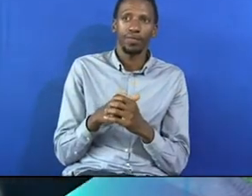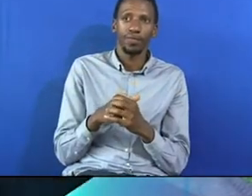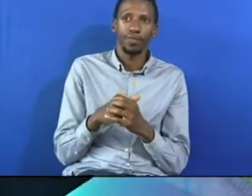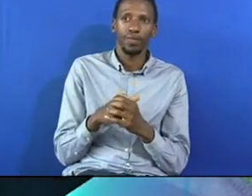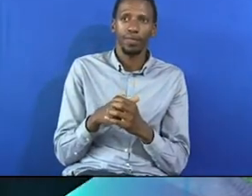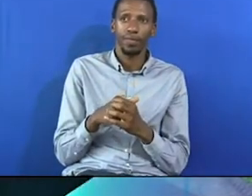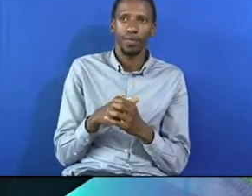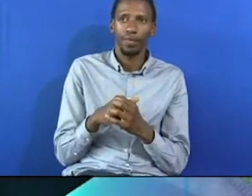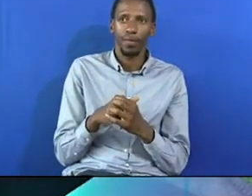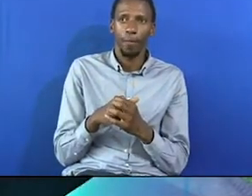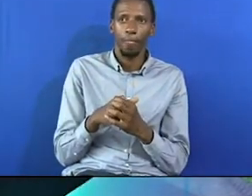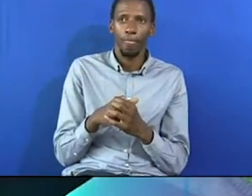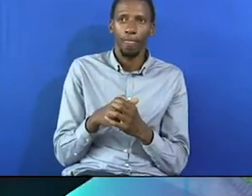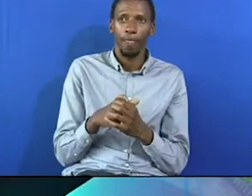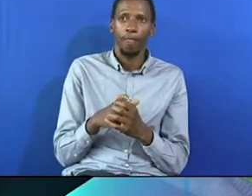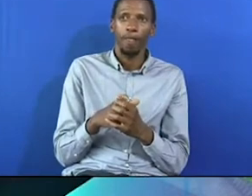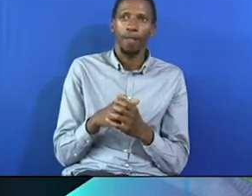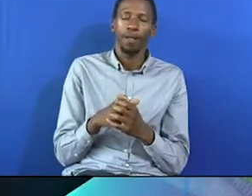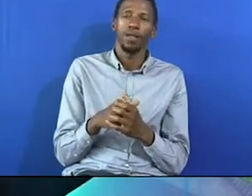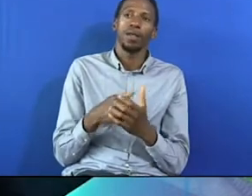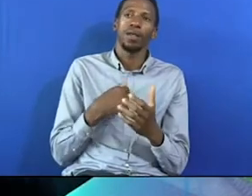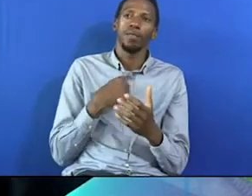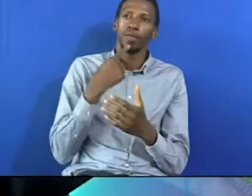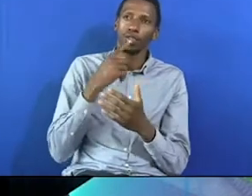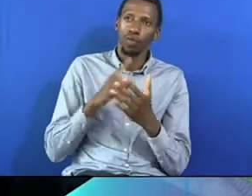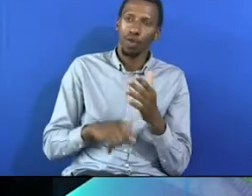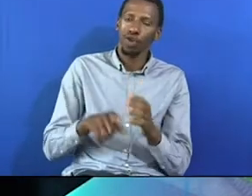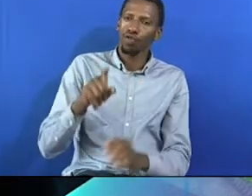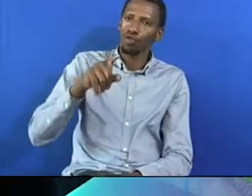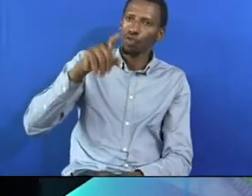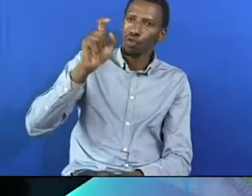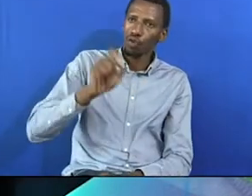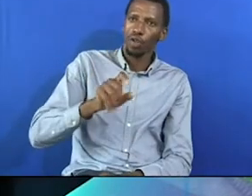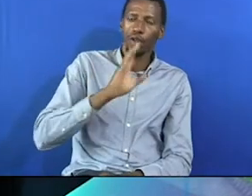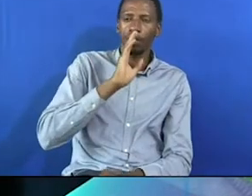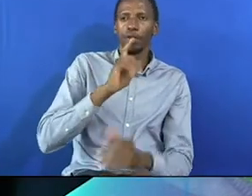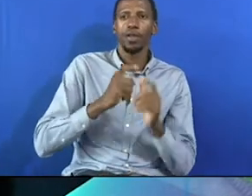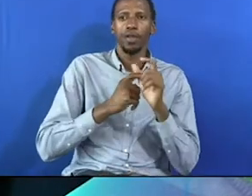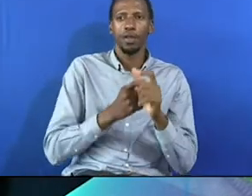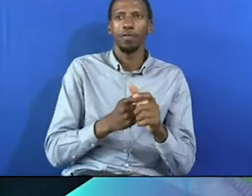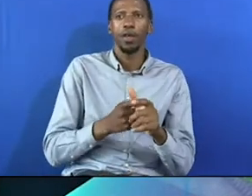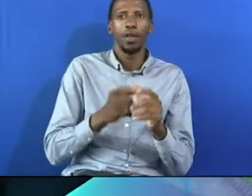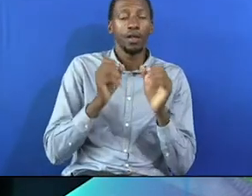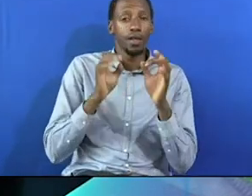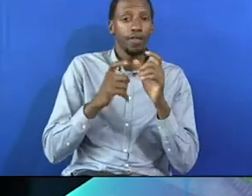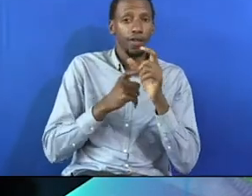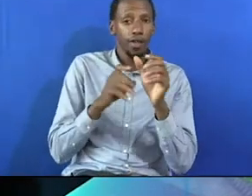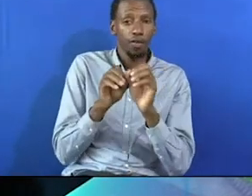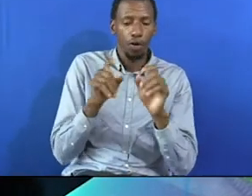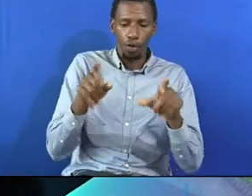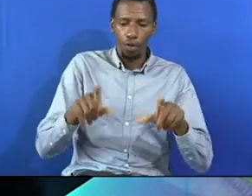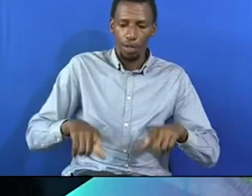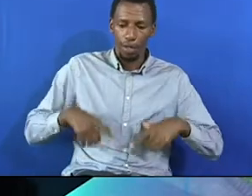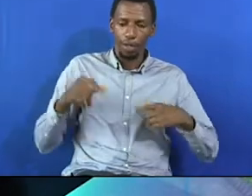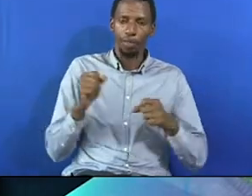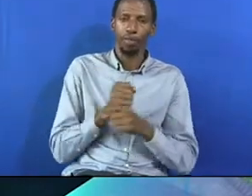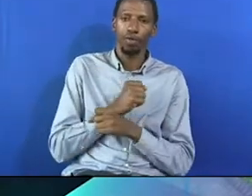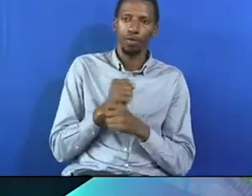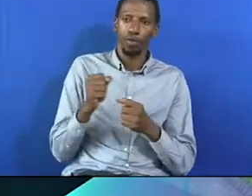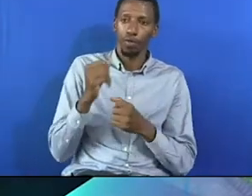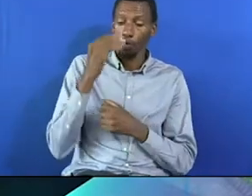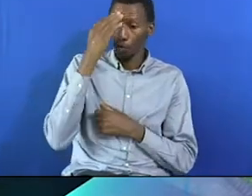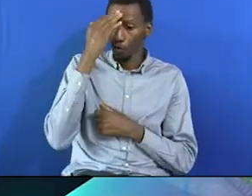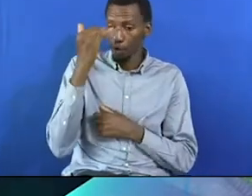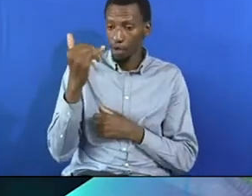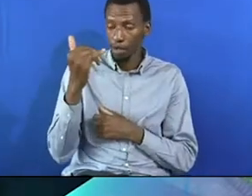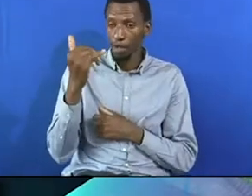Let me tell you, you need to be gifted. Otherwise, you can't survive. Because it's like there is everyone who is